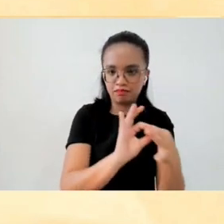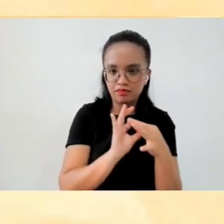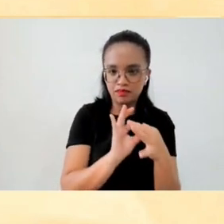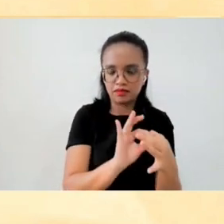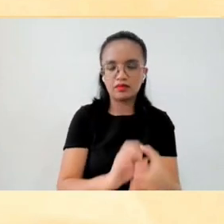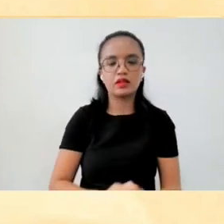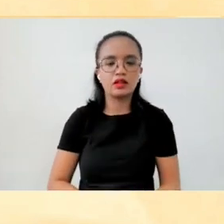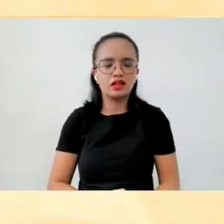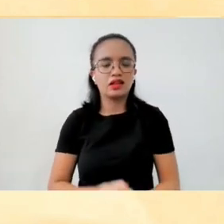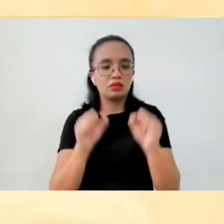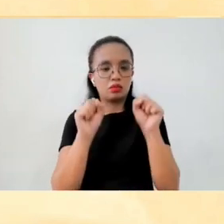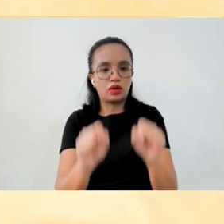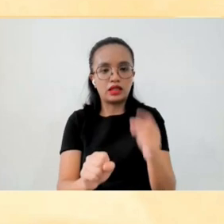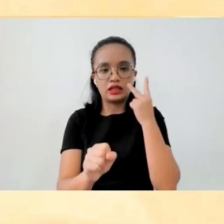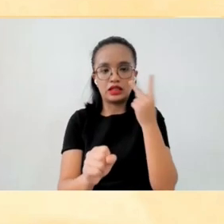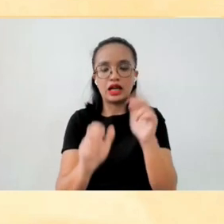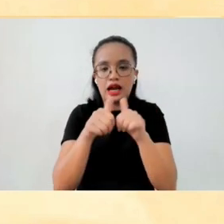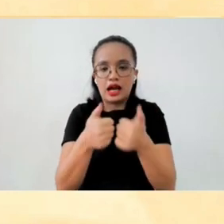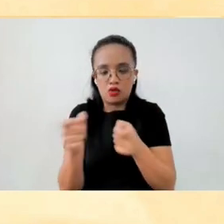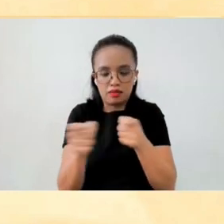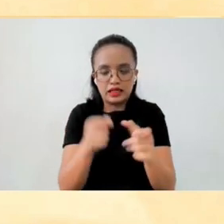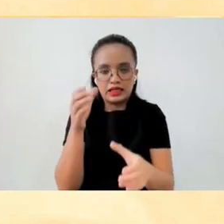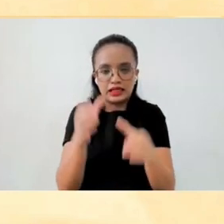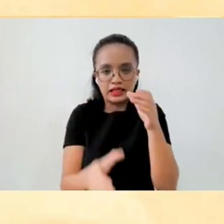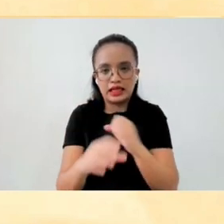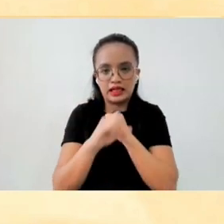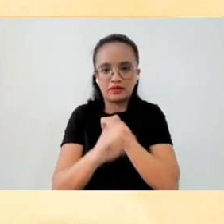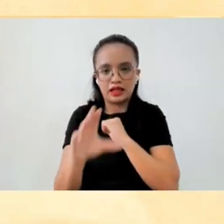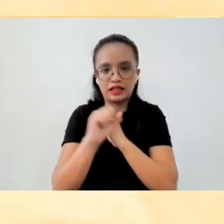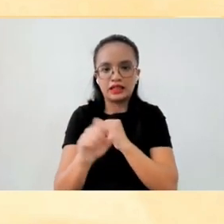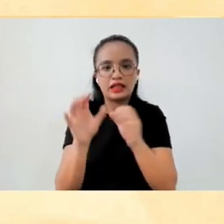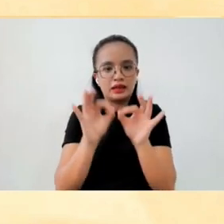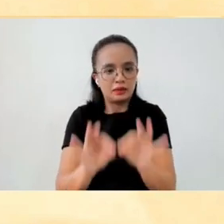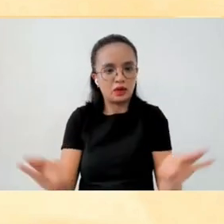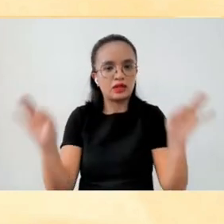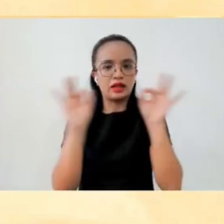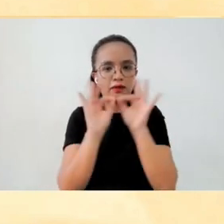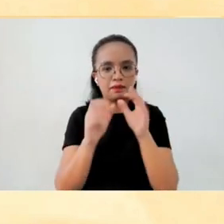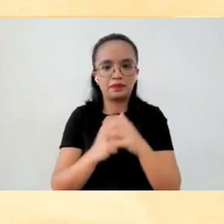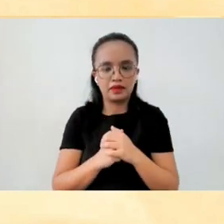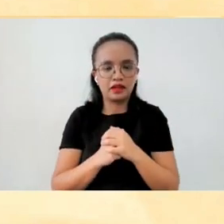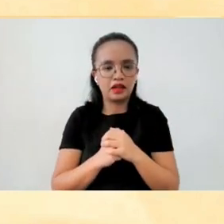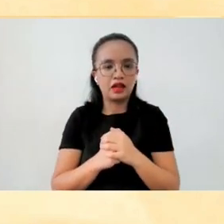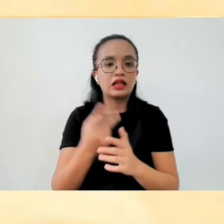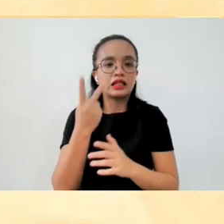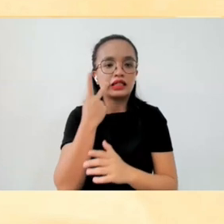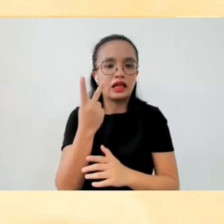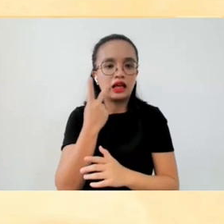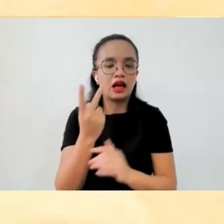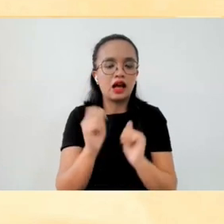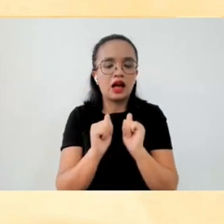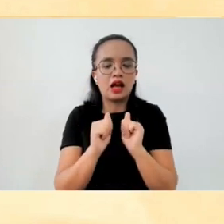there how case management and advocacy is important, and then looking into